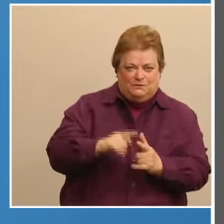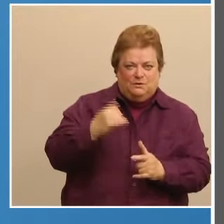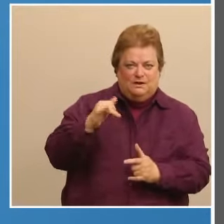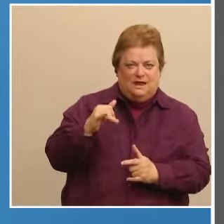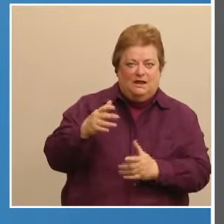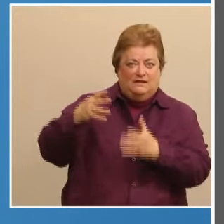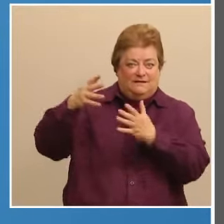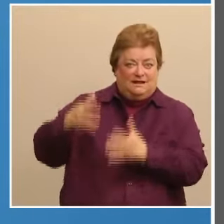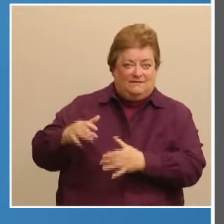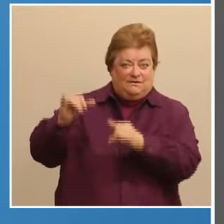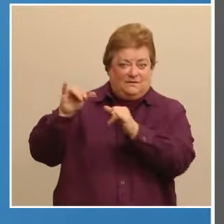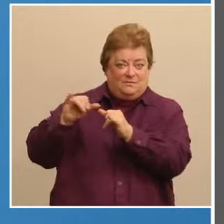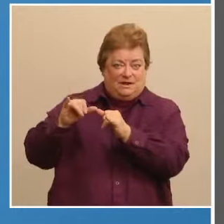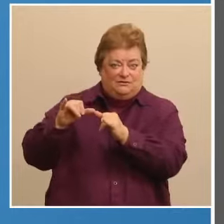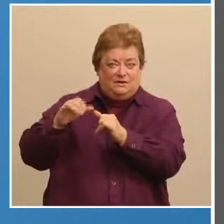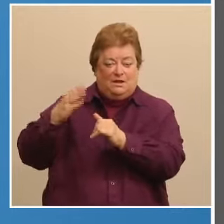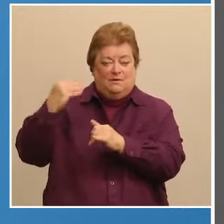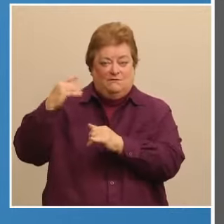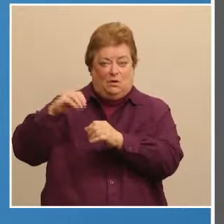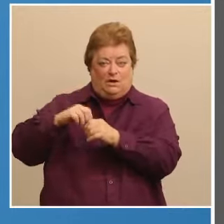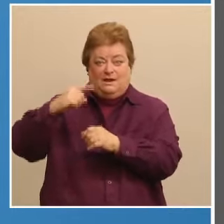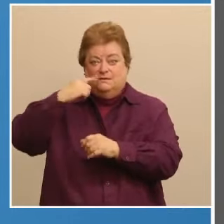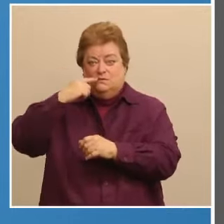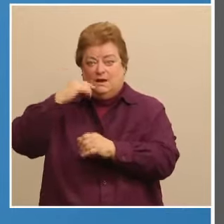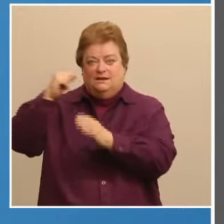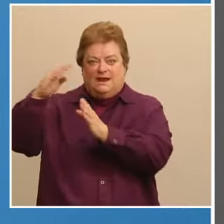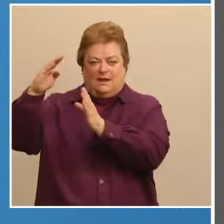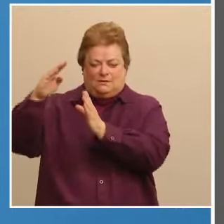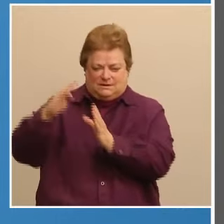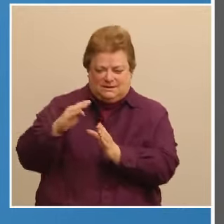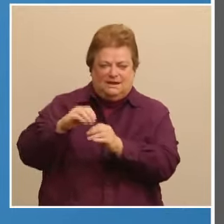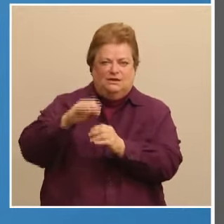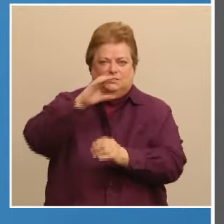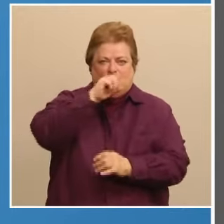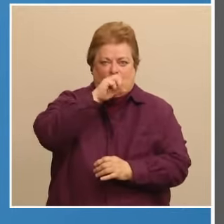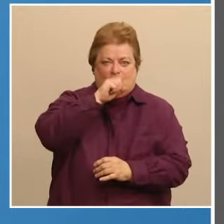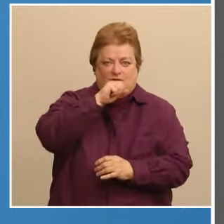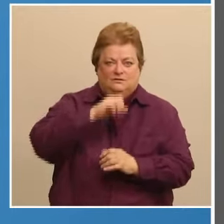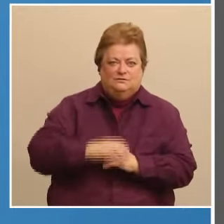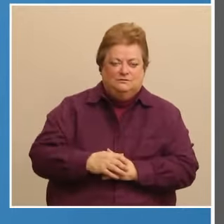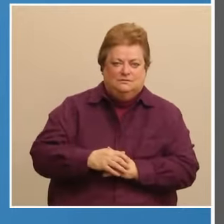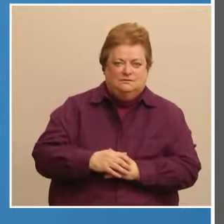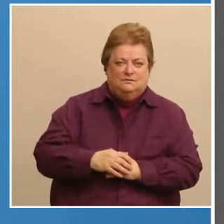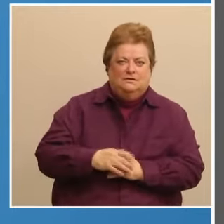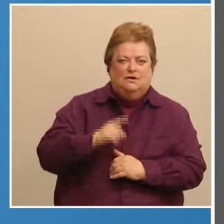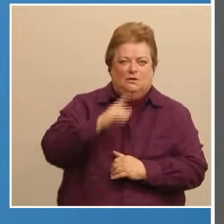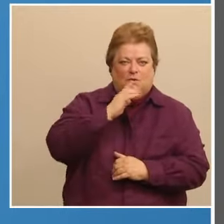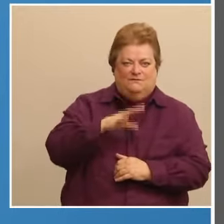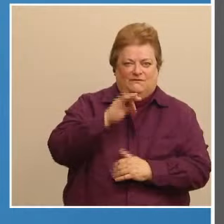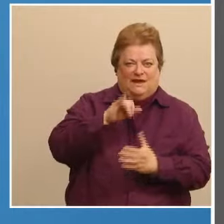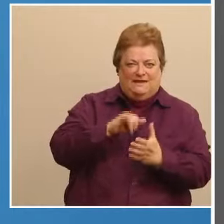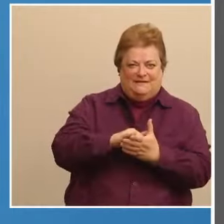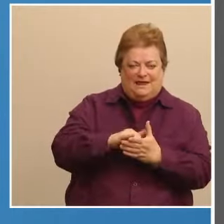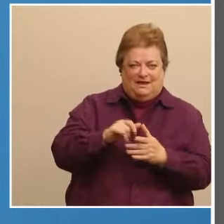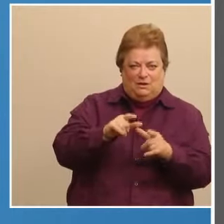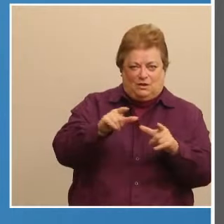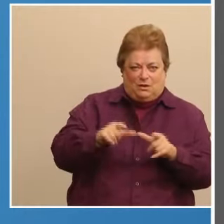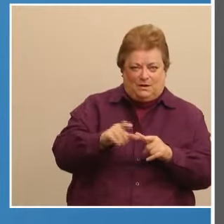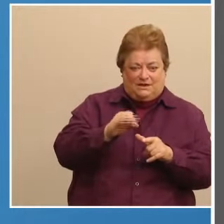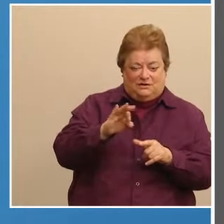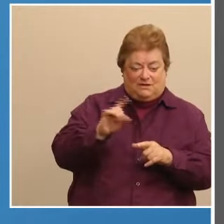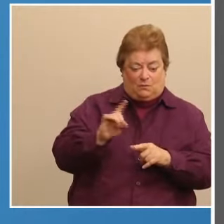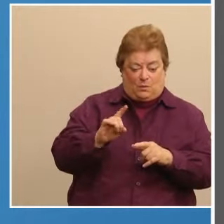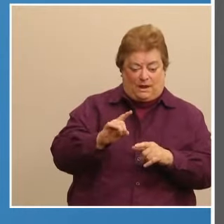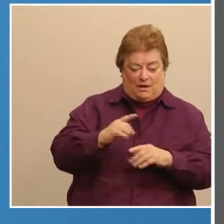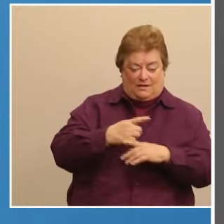of the metrics have moved down from red farther down into the orange category. You will find the location of the risk dial